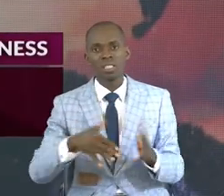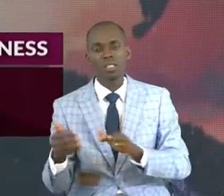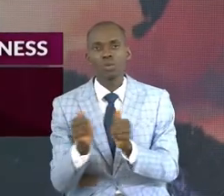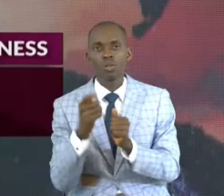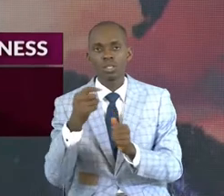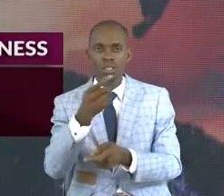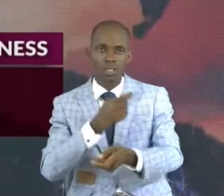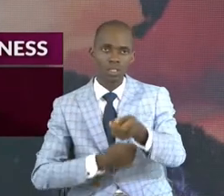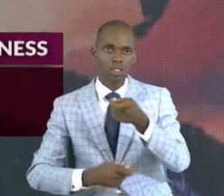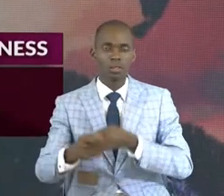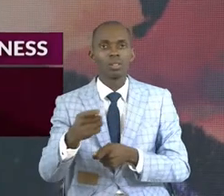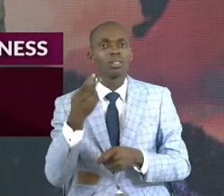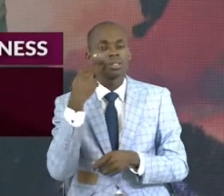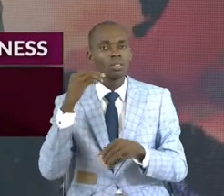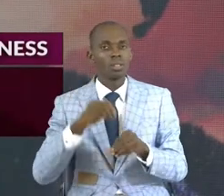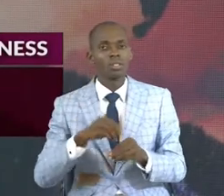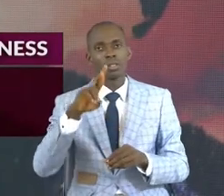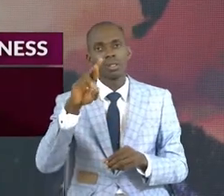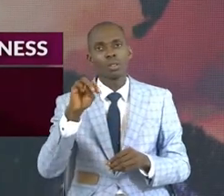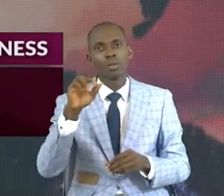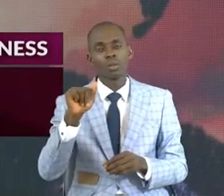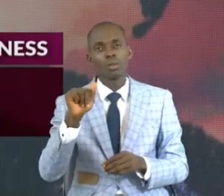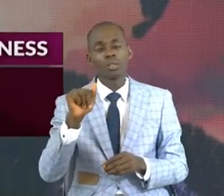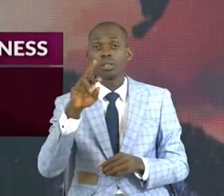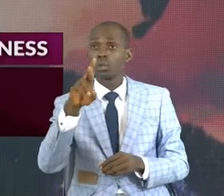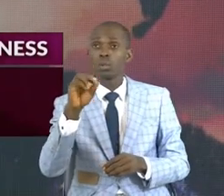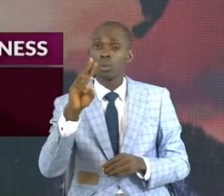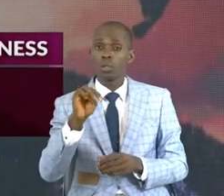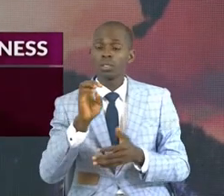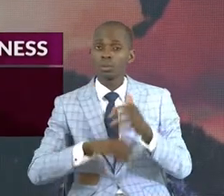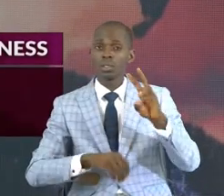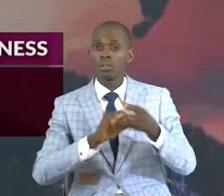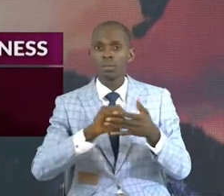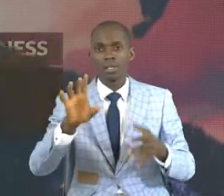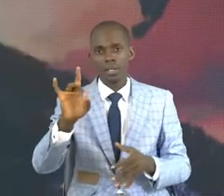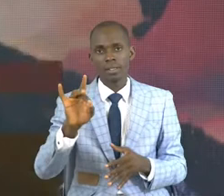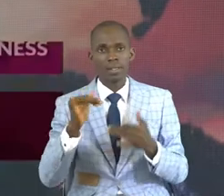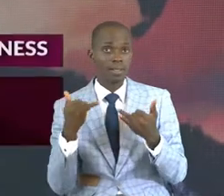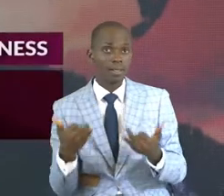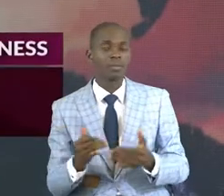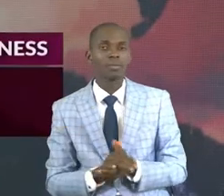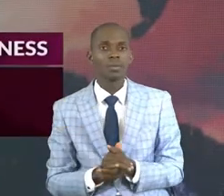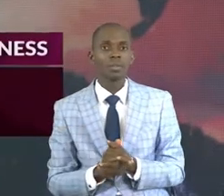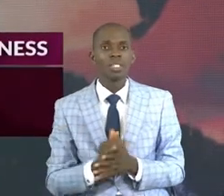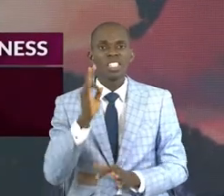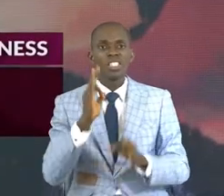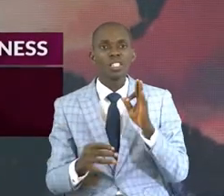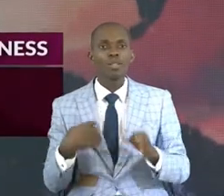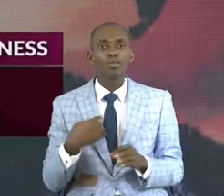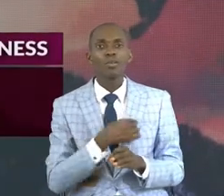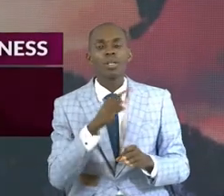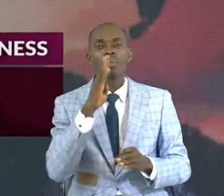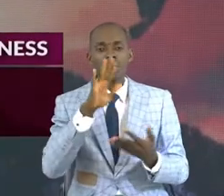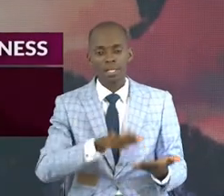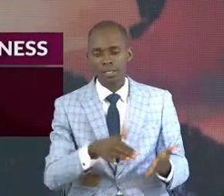verse 8 there, Romans 6, verse 8. Now, If we be dead with